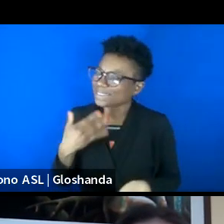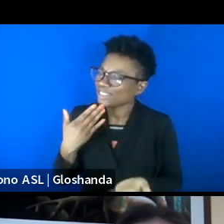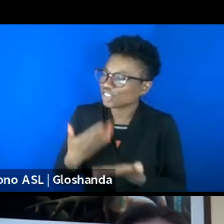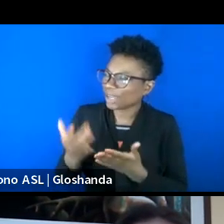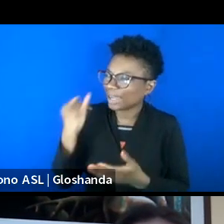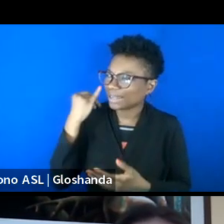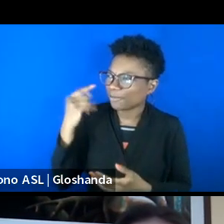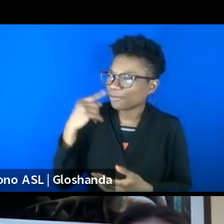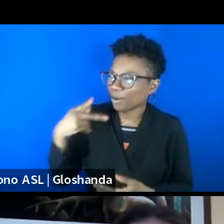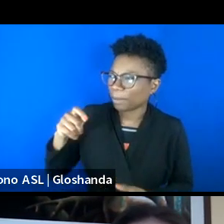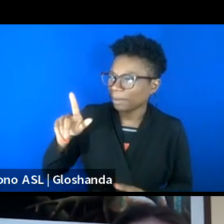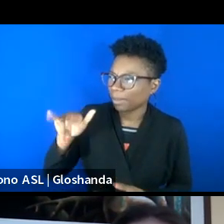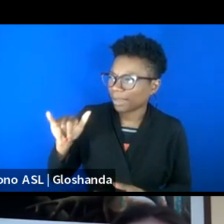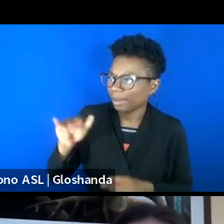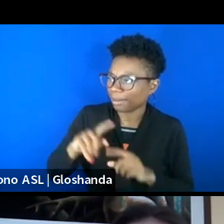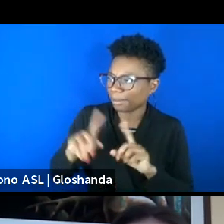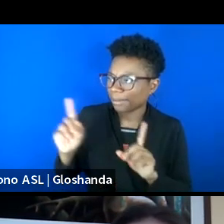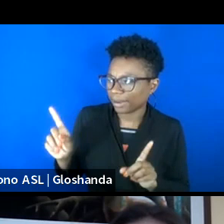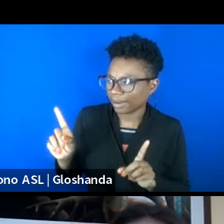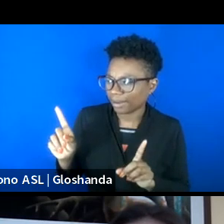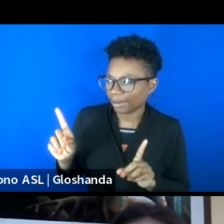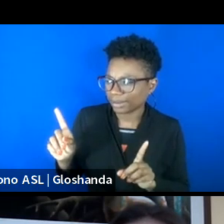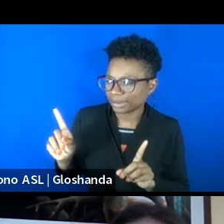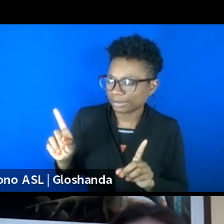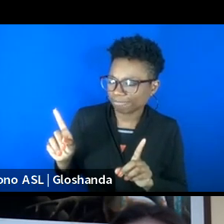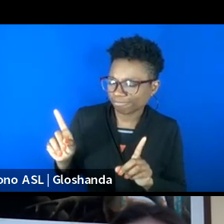play, but